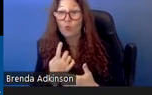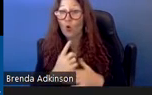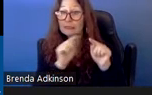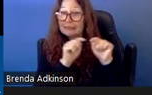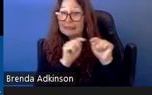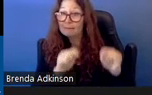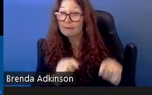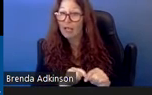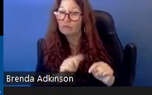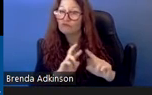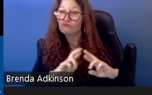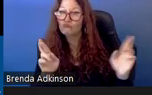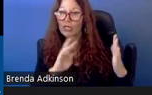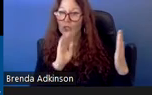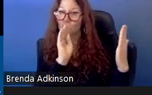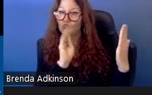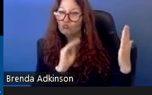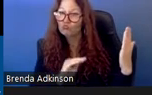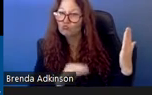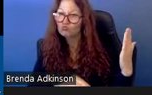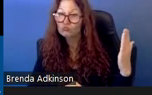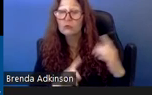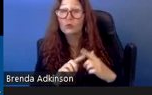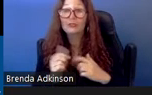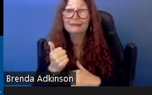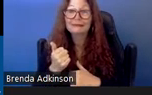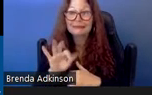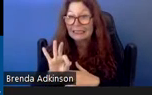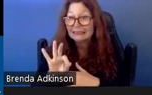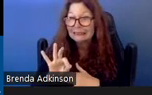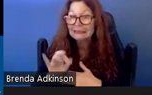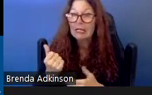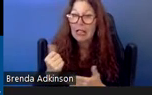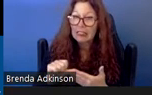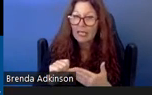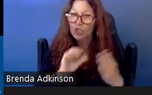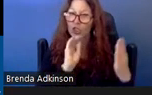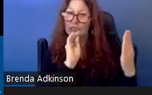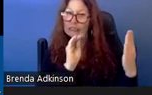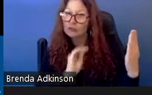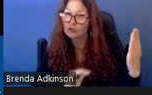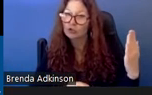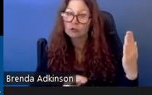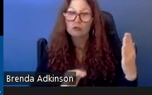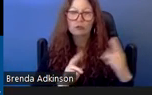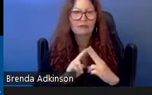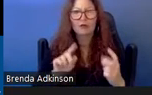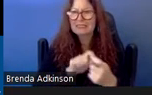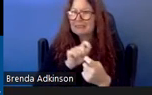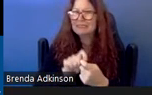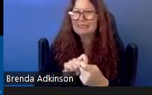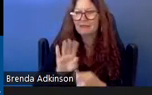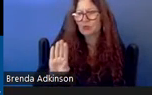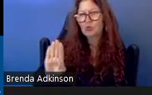has 319 letter inserts. And they're very specific to applicant decisions. They